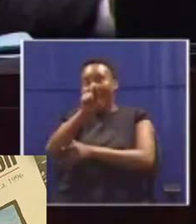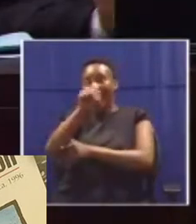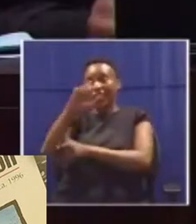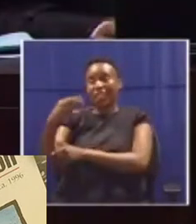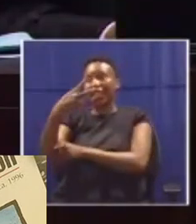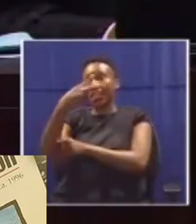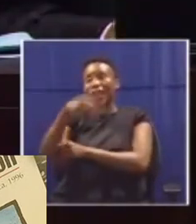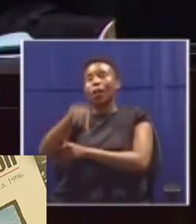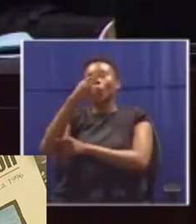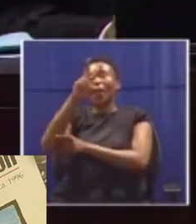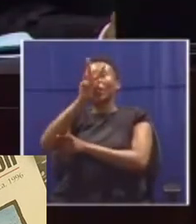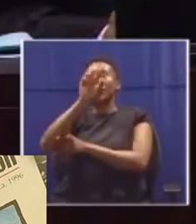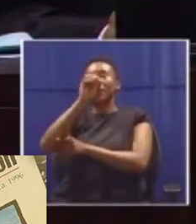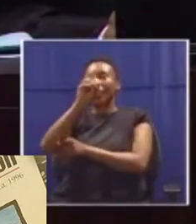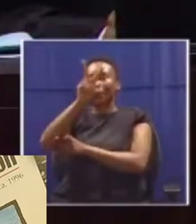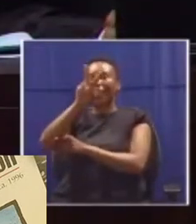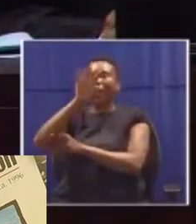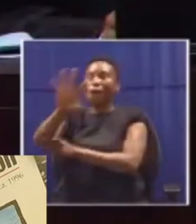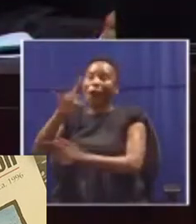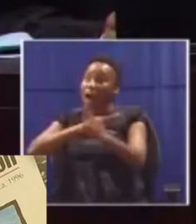2024 election.